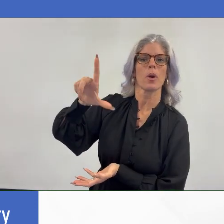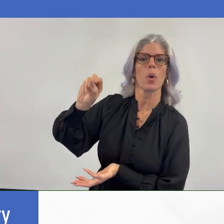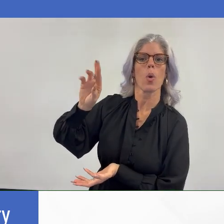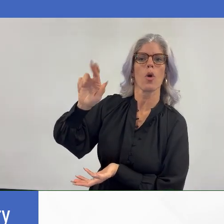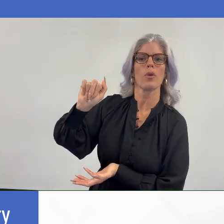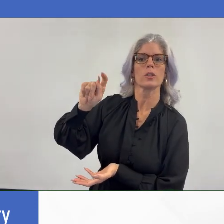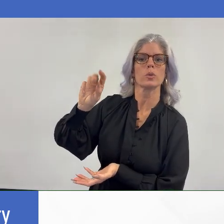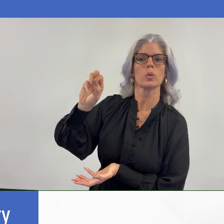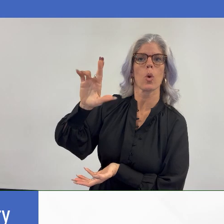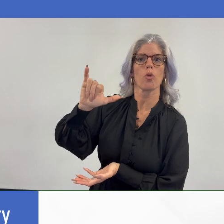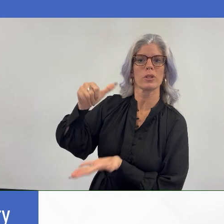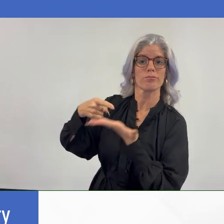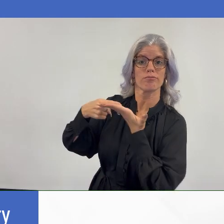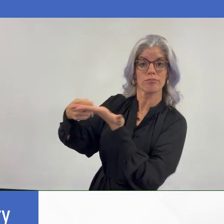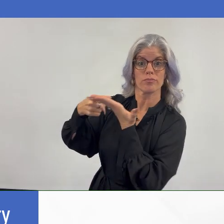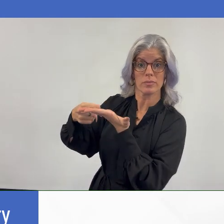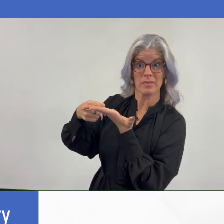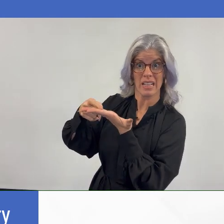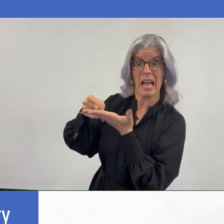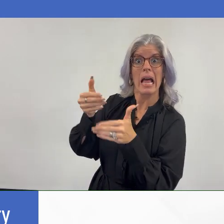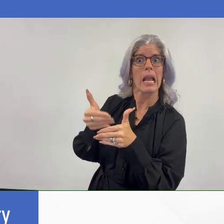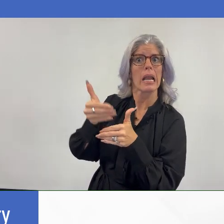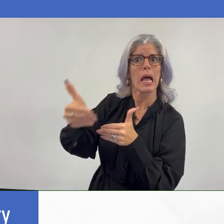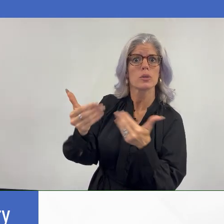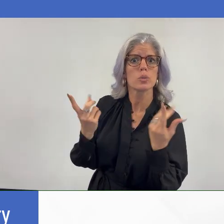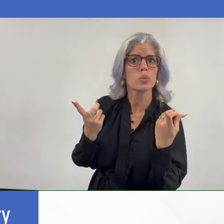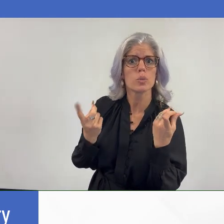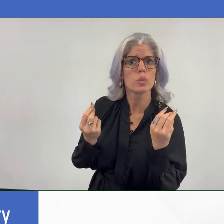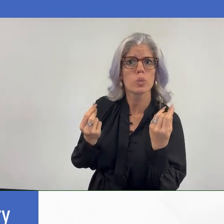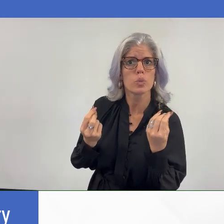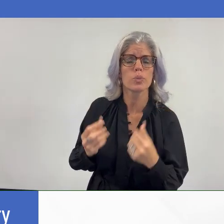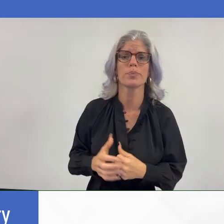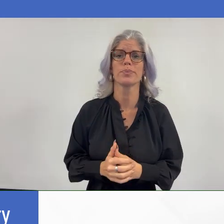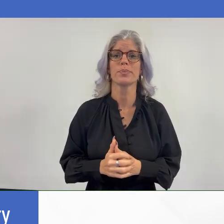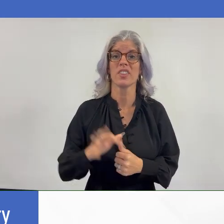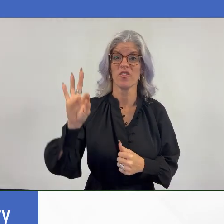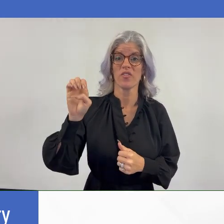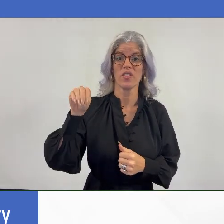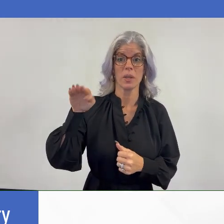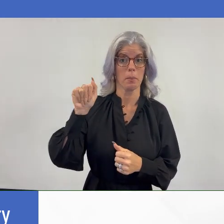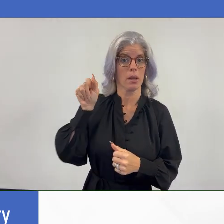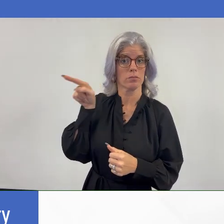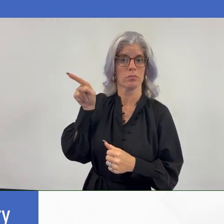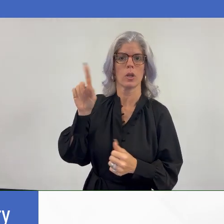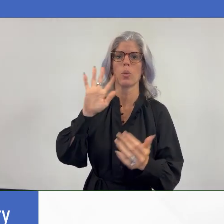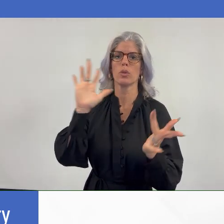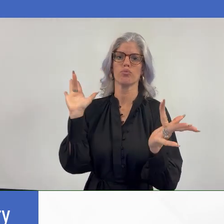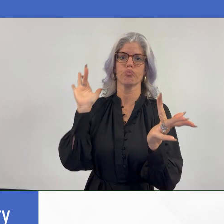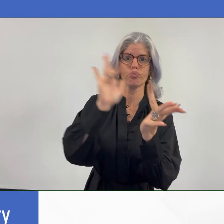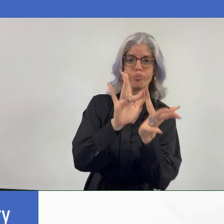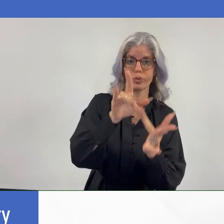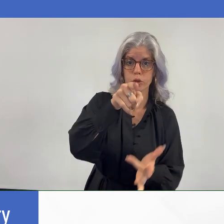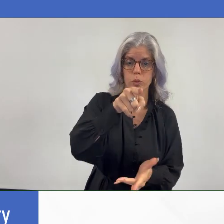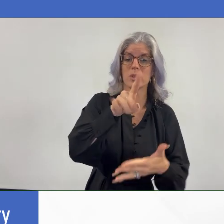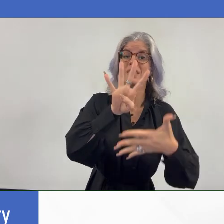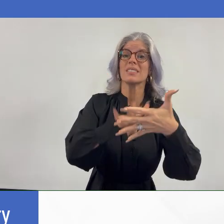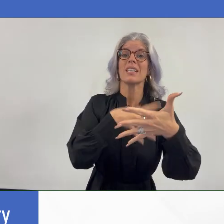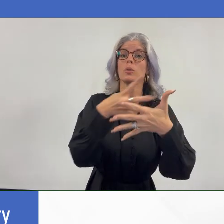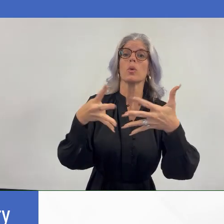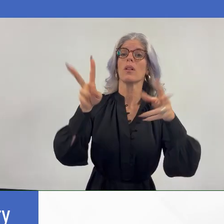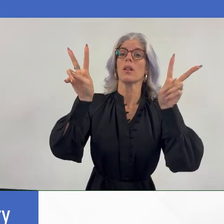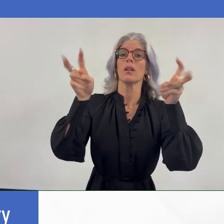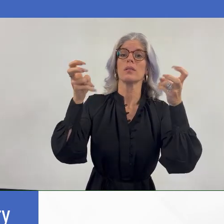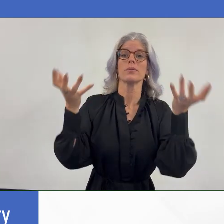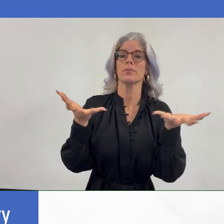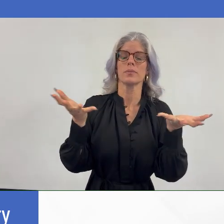or RSM. To help prepare for your RSM, you should compile a list of claims, specified by location, to include